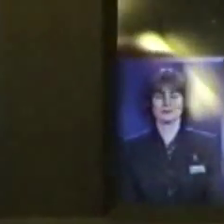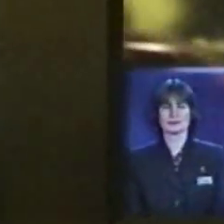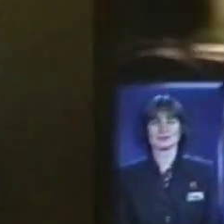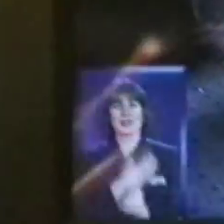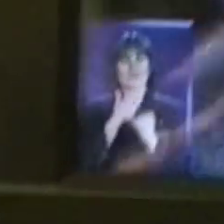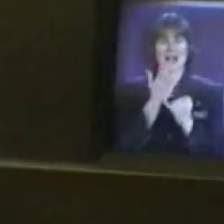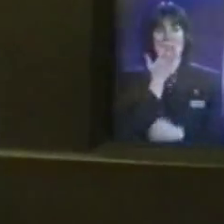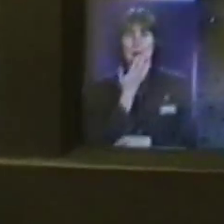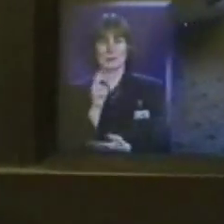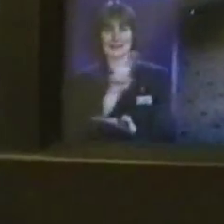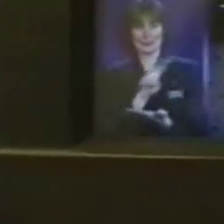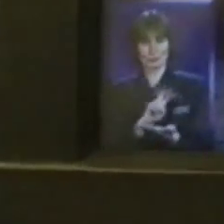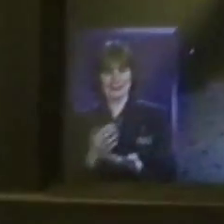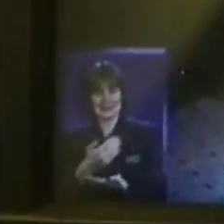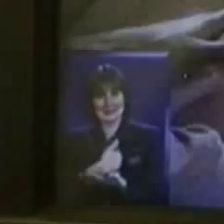if you have them.